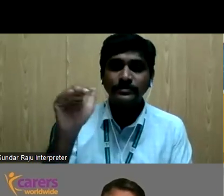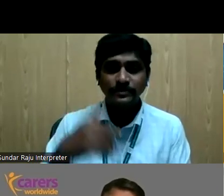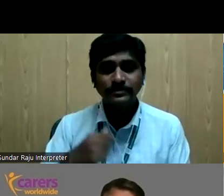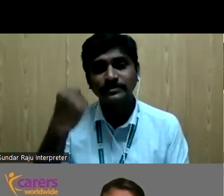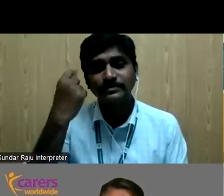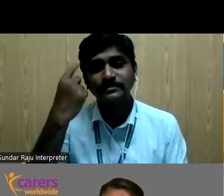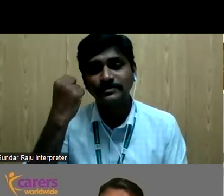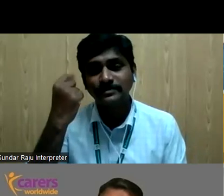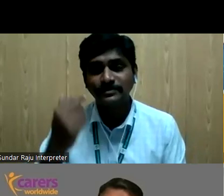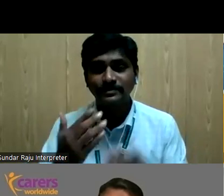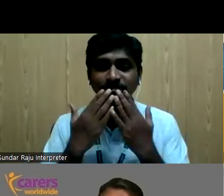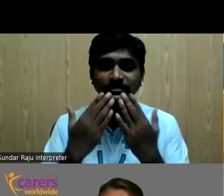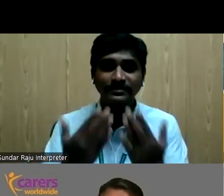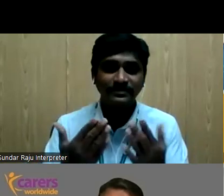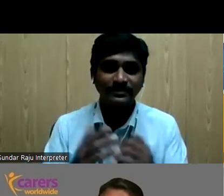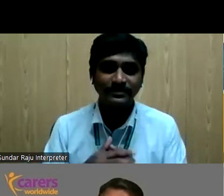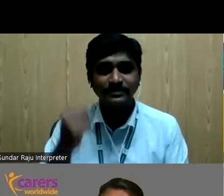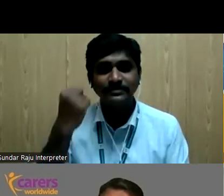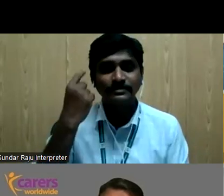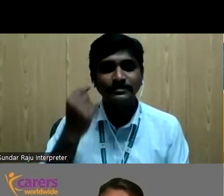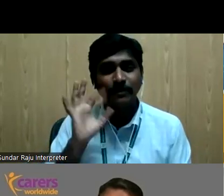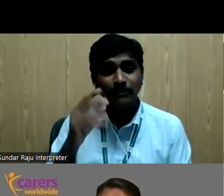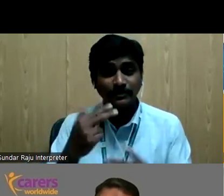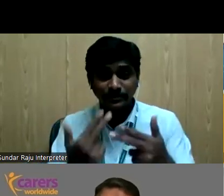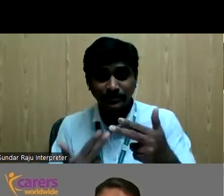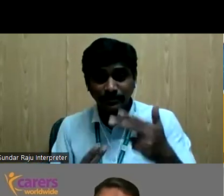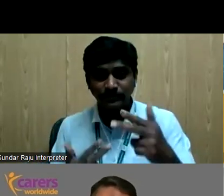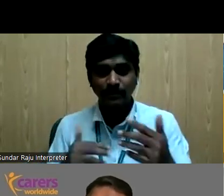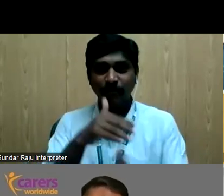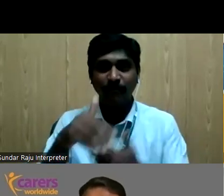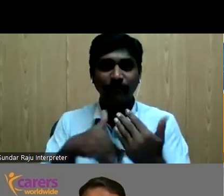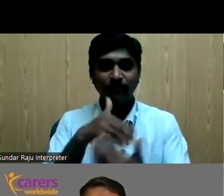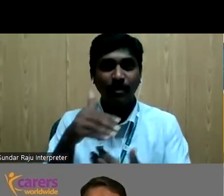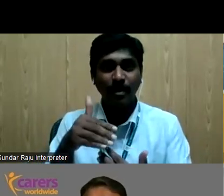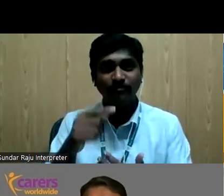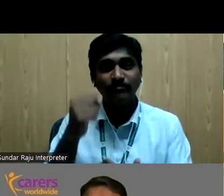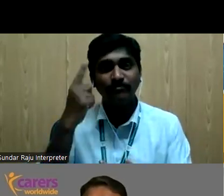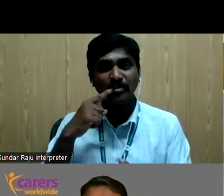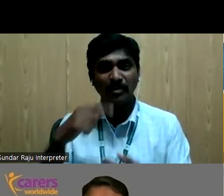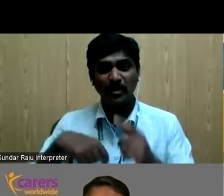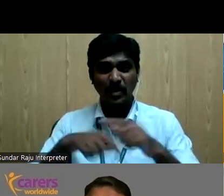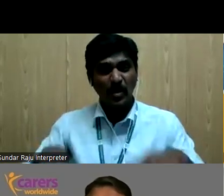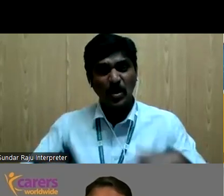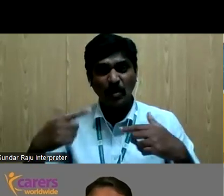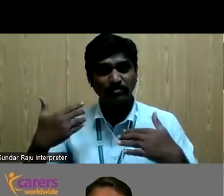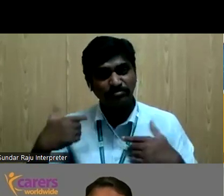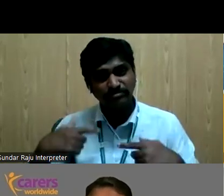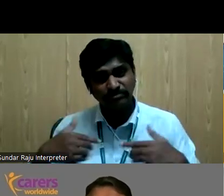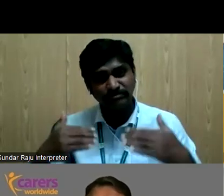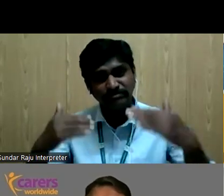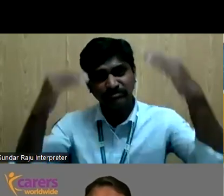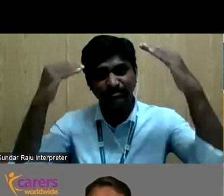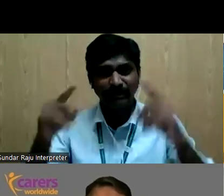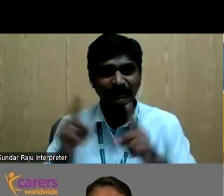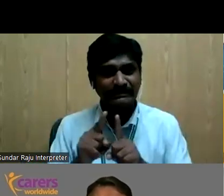is definitely something that is very important for families, because it's a long journey, and that nothing works as beautifully